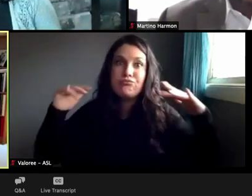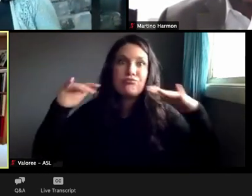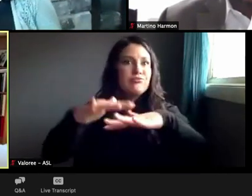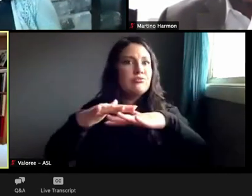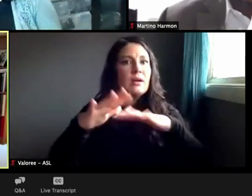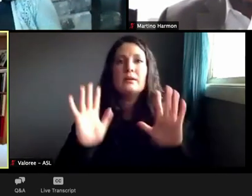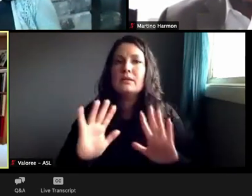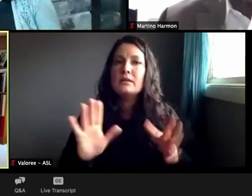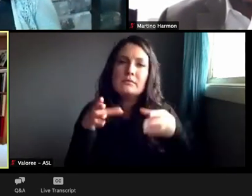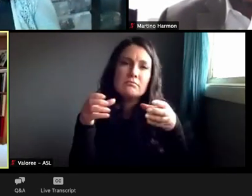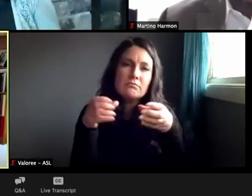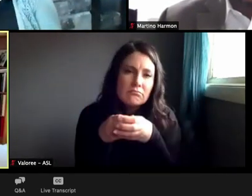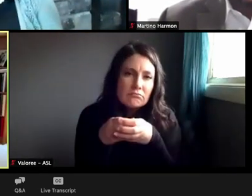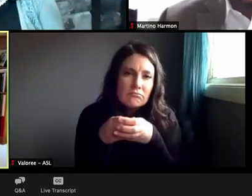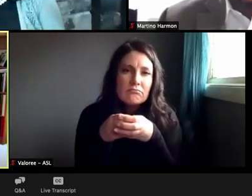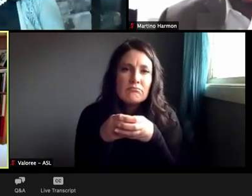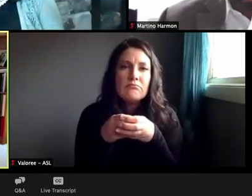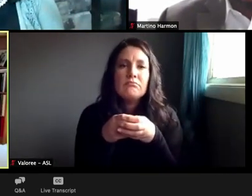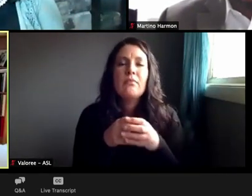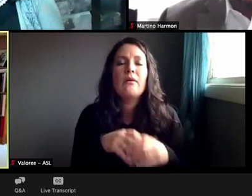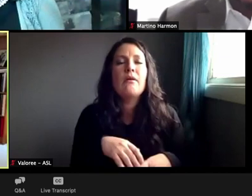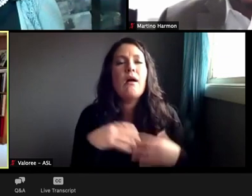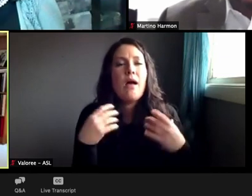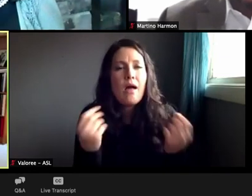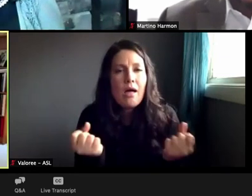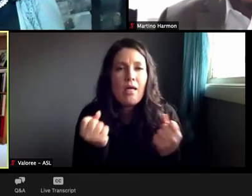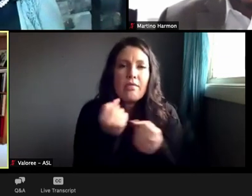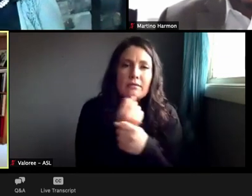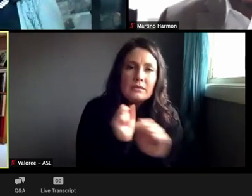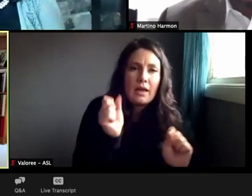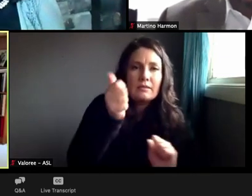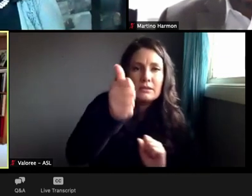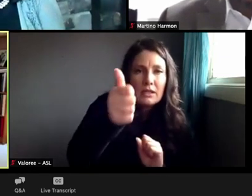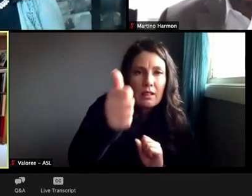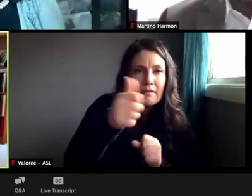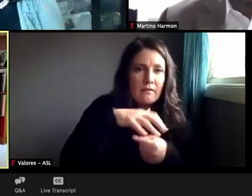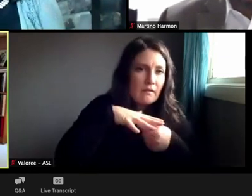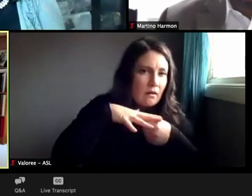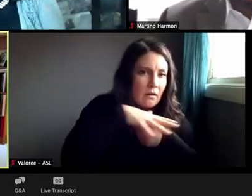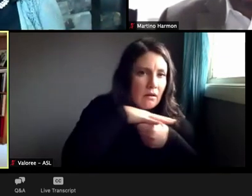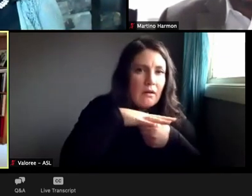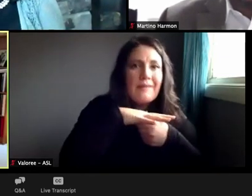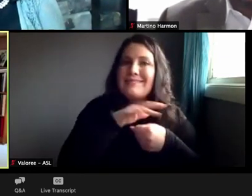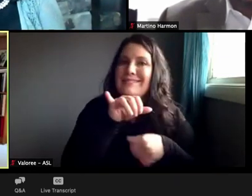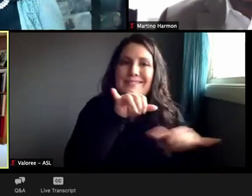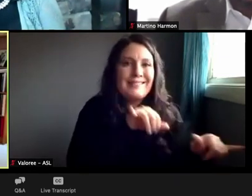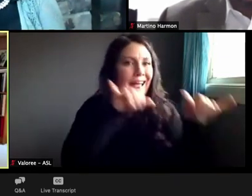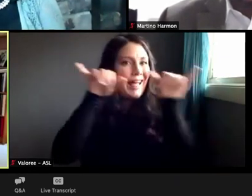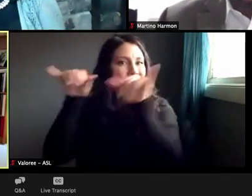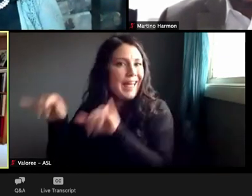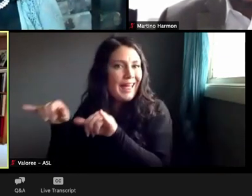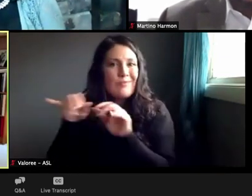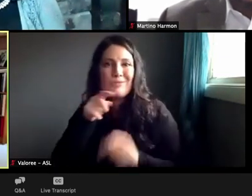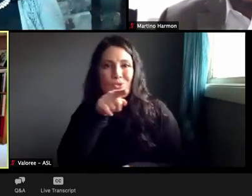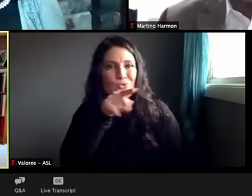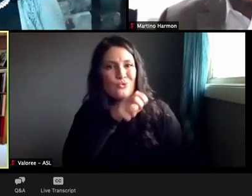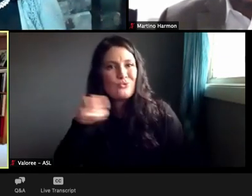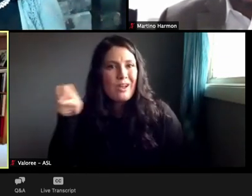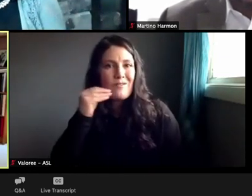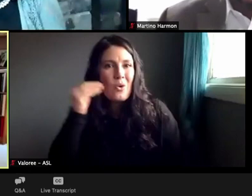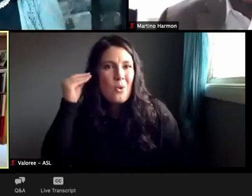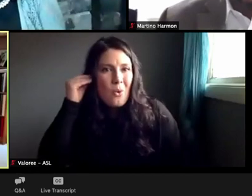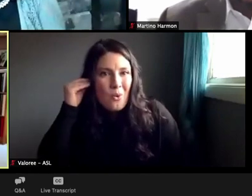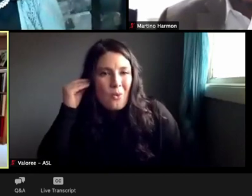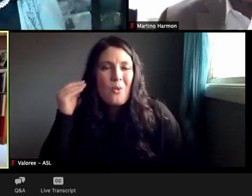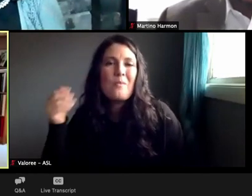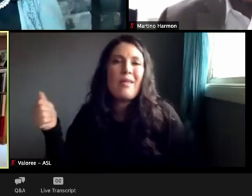yourself healthy and safe in town, you have to continue if you're going home for the weekend and then coming back to